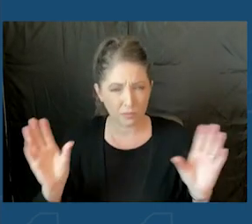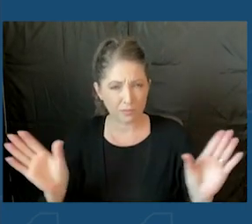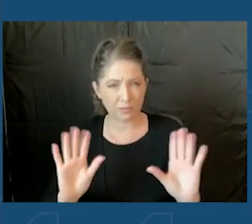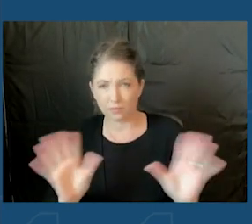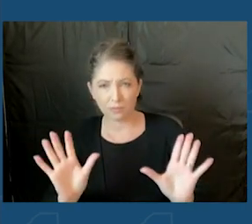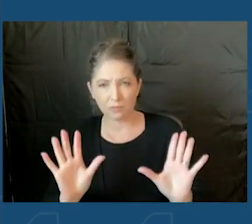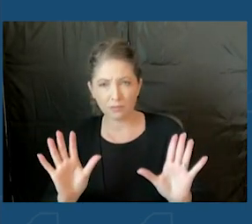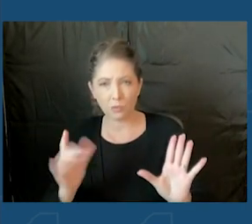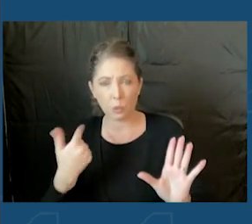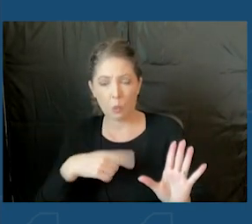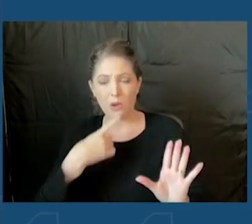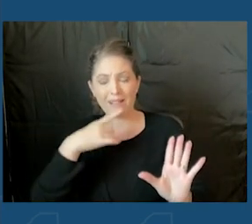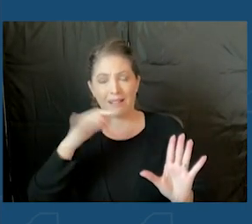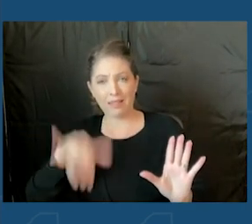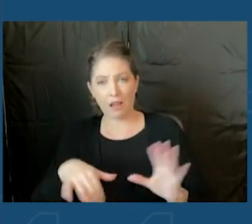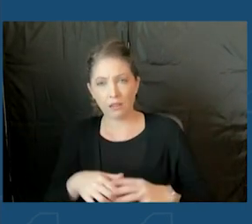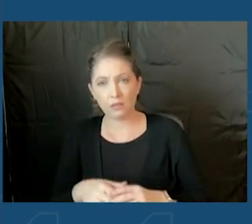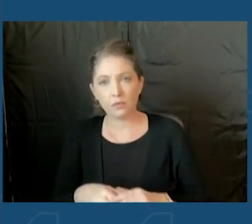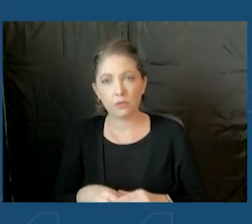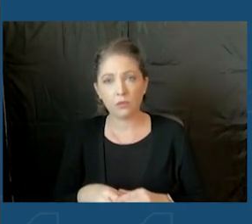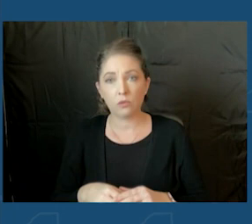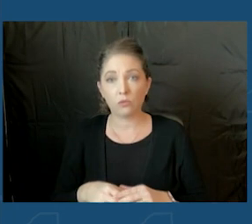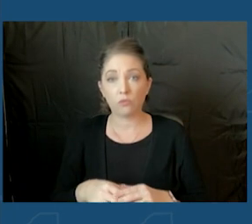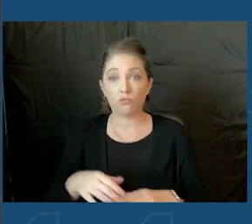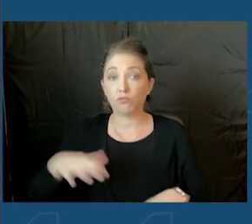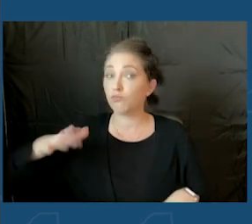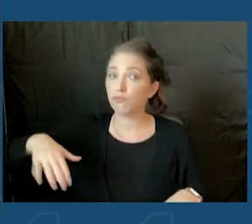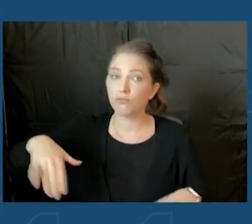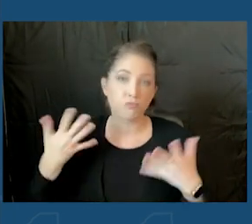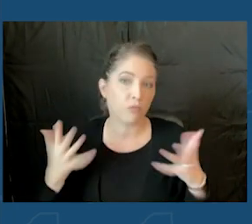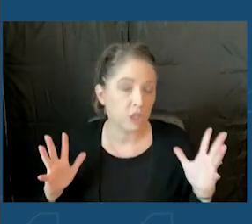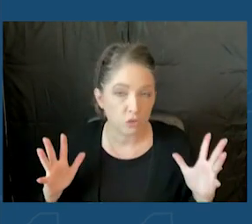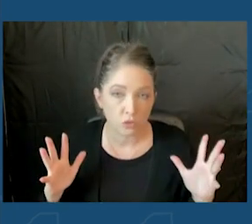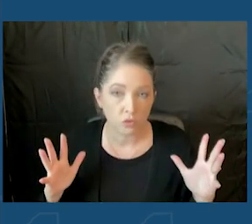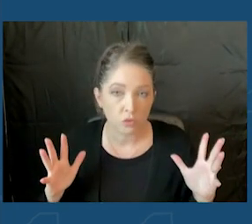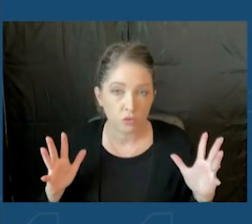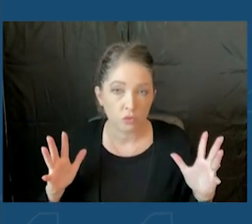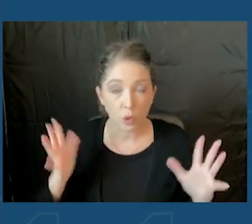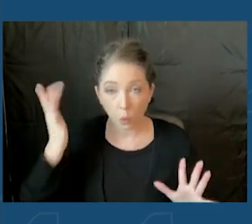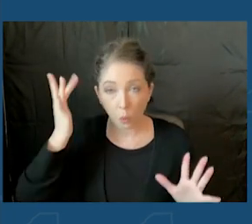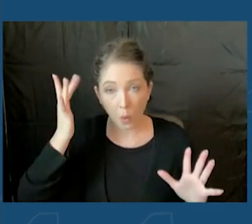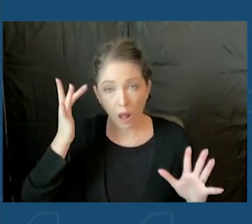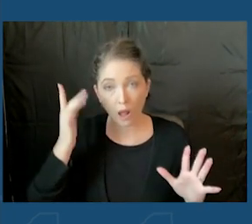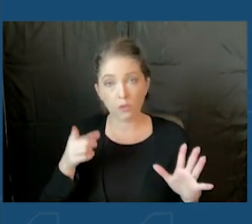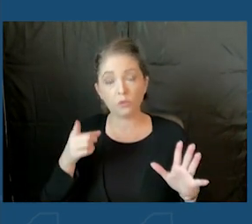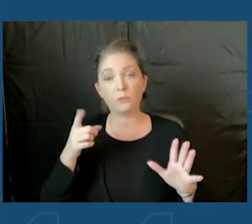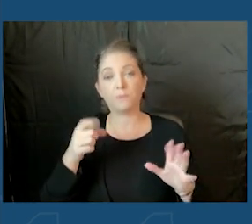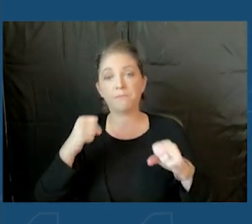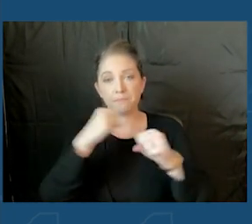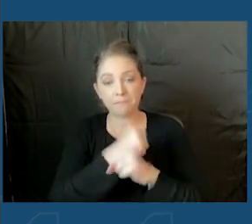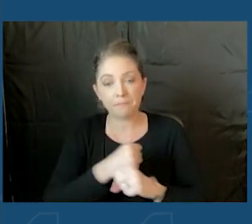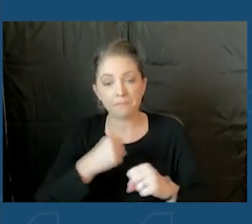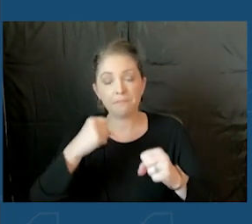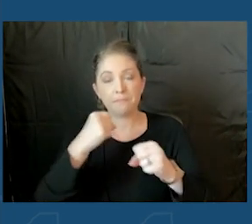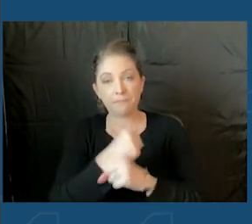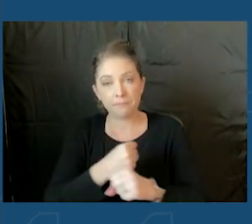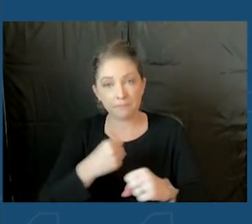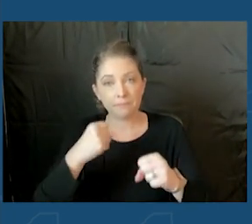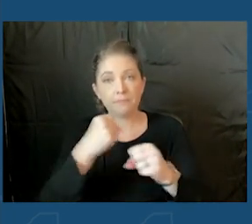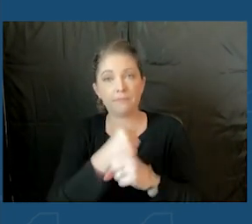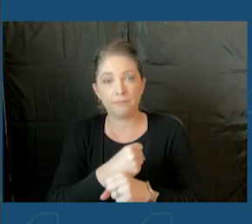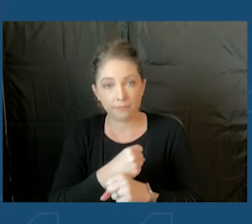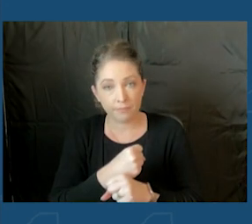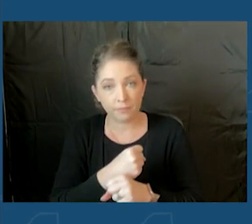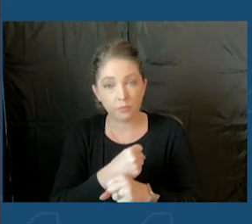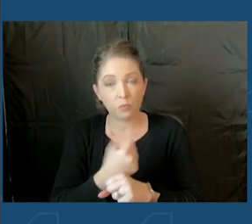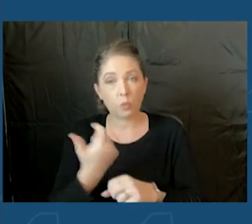saying today. And we're not done yet, because as you chip away, as you chip away, as you chip away,